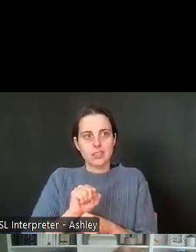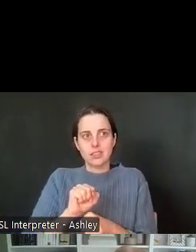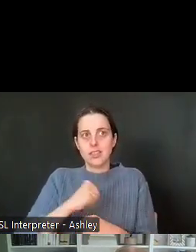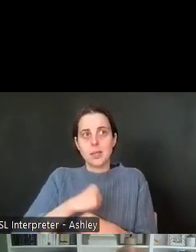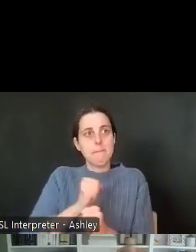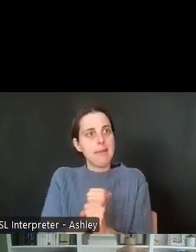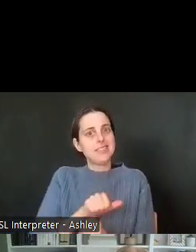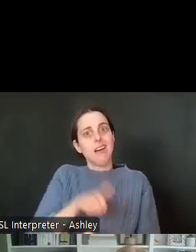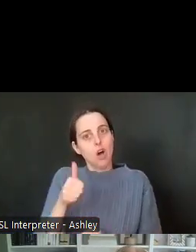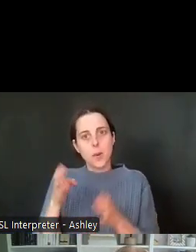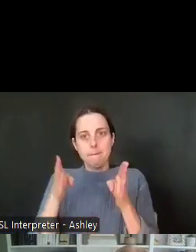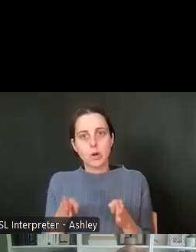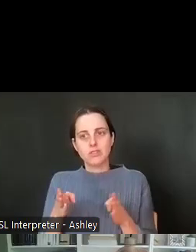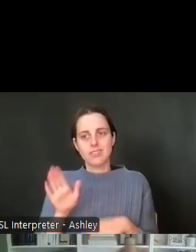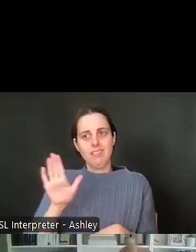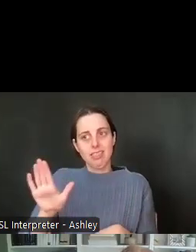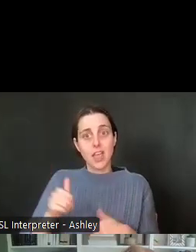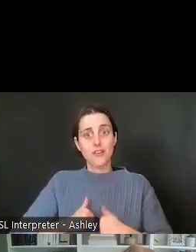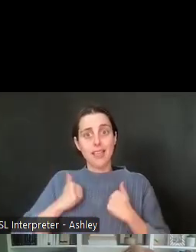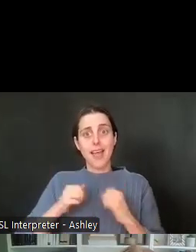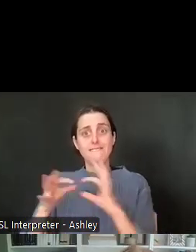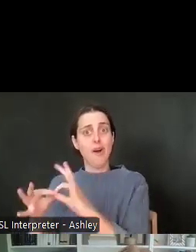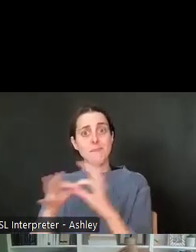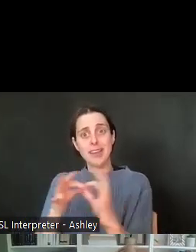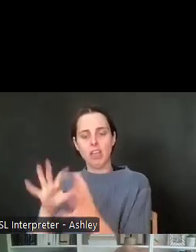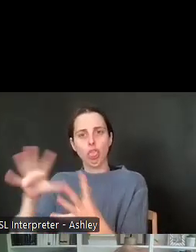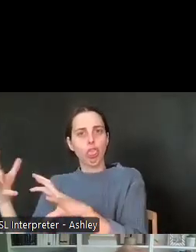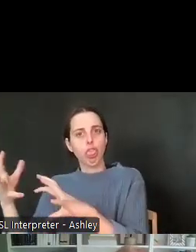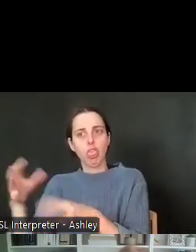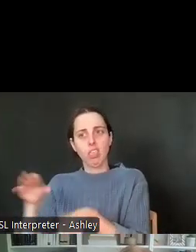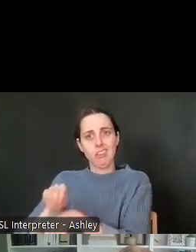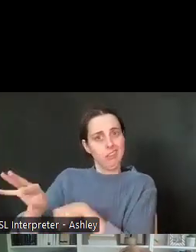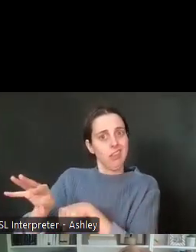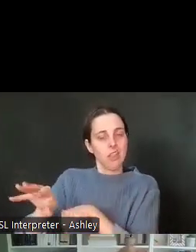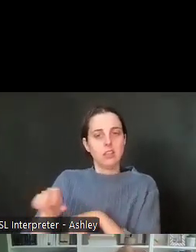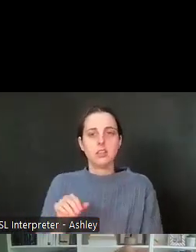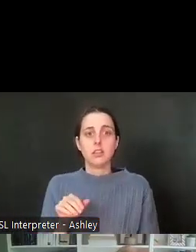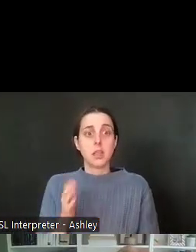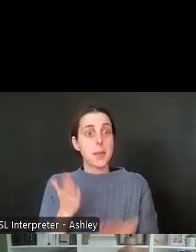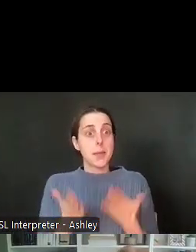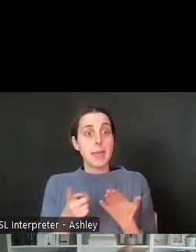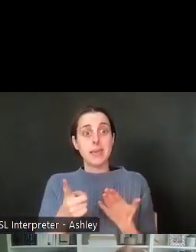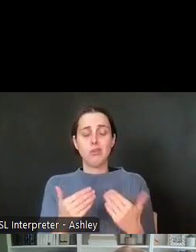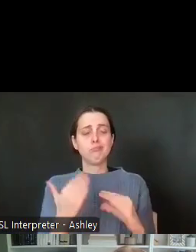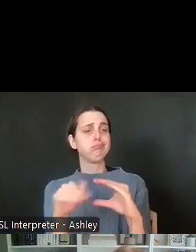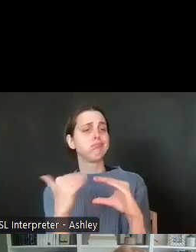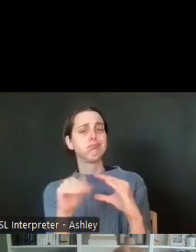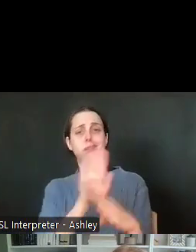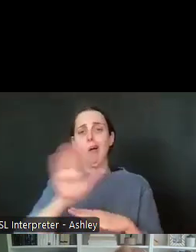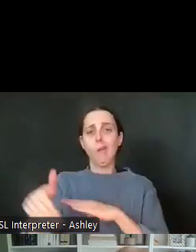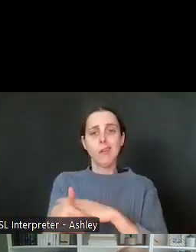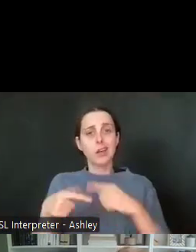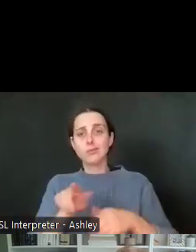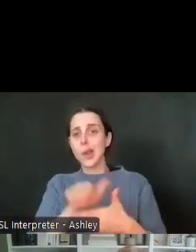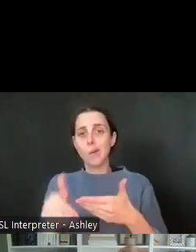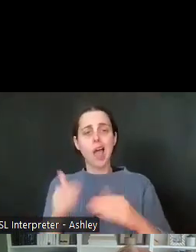desired state of work-life harmony. If you're someone that emails at all night, you email all night, you email all weekend, and